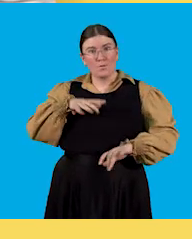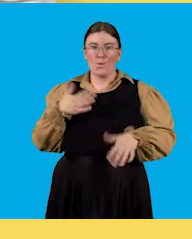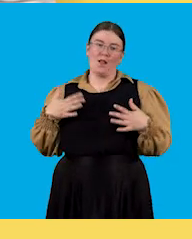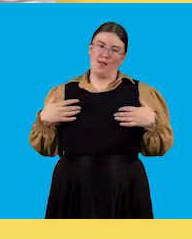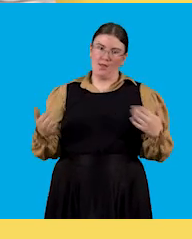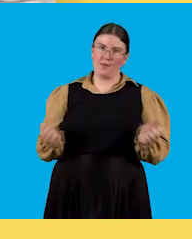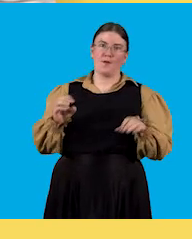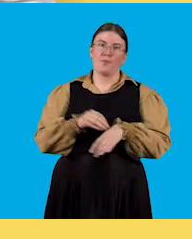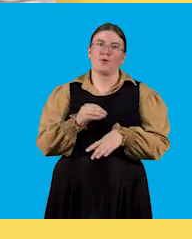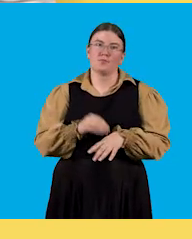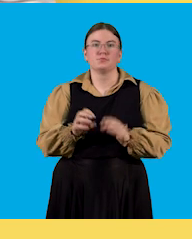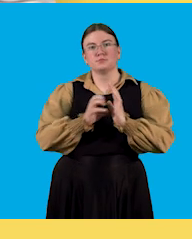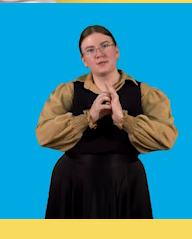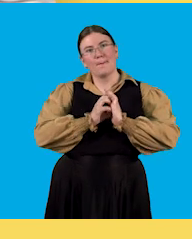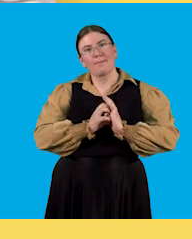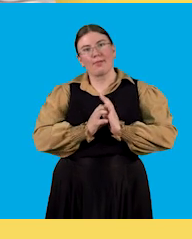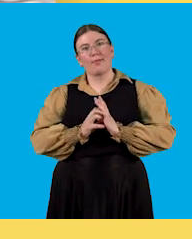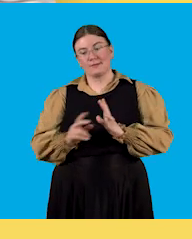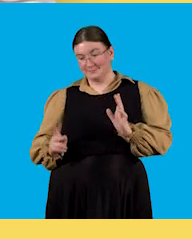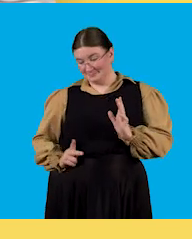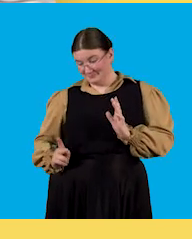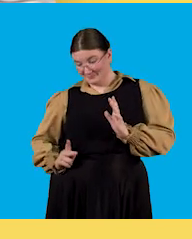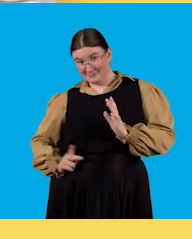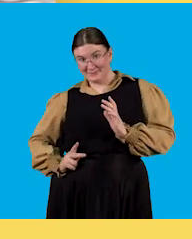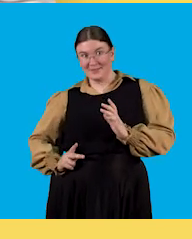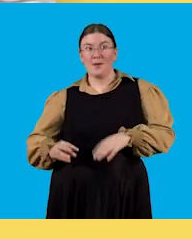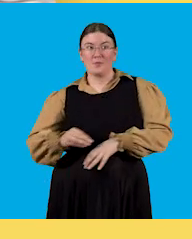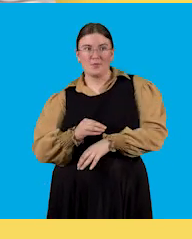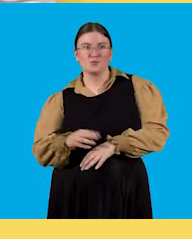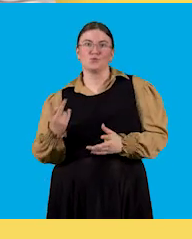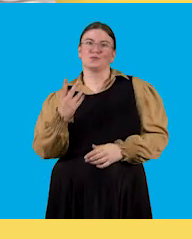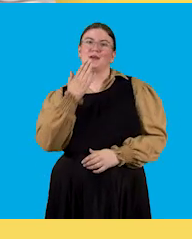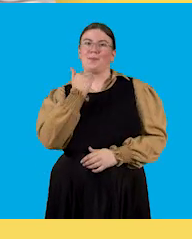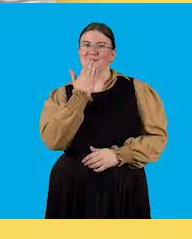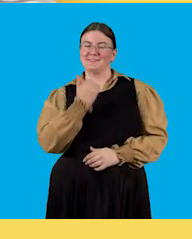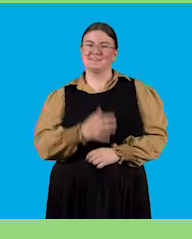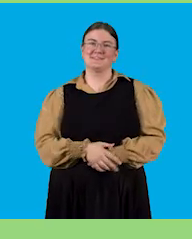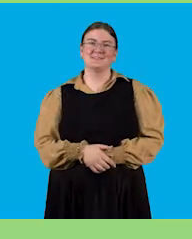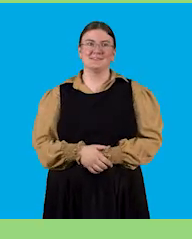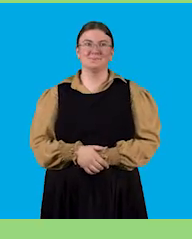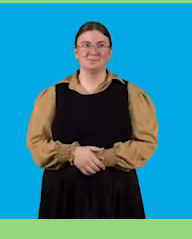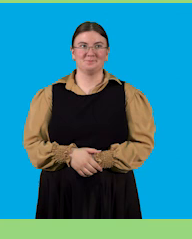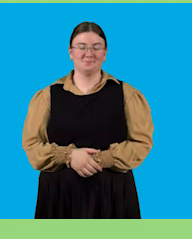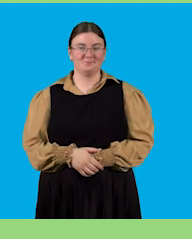and health-related issues such as kidney problems and diabetes.